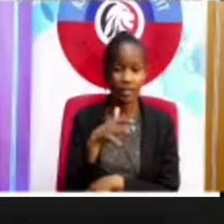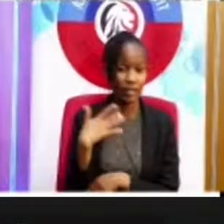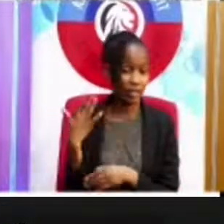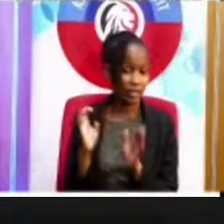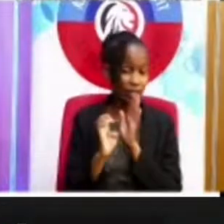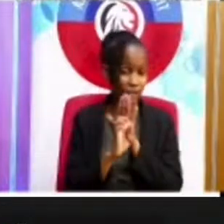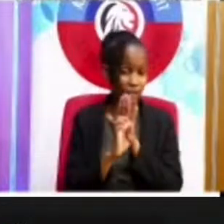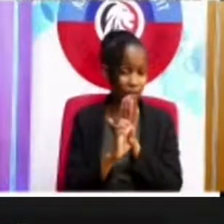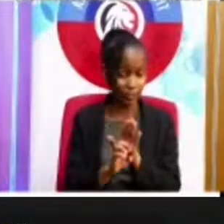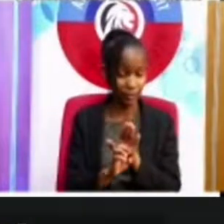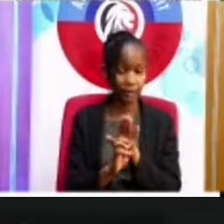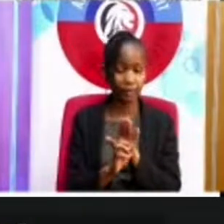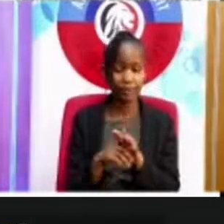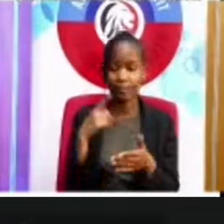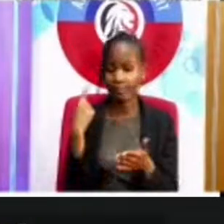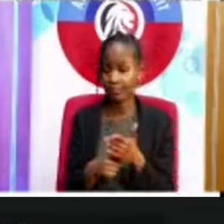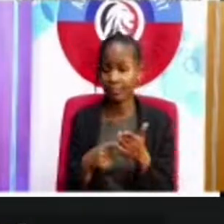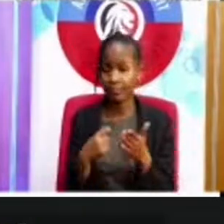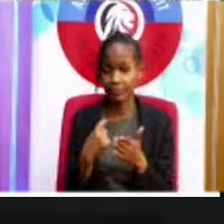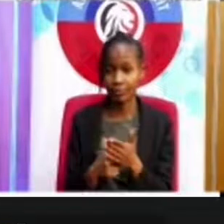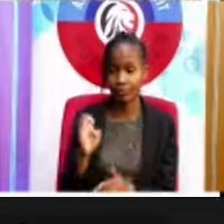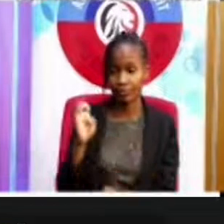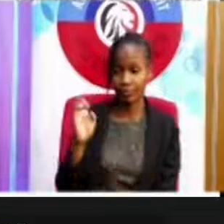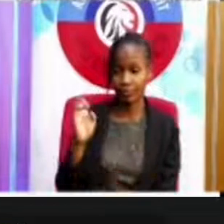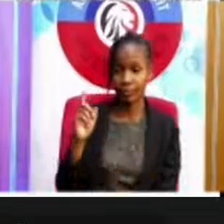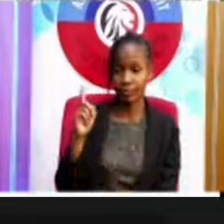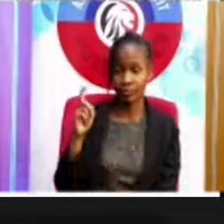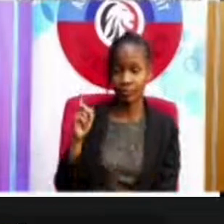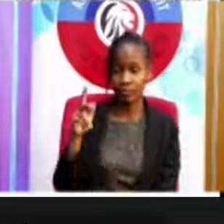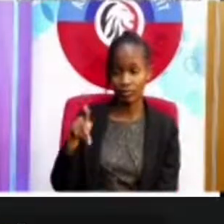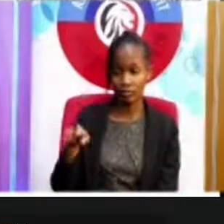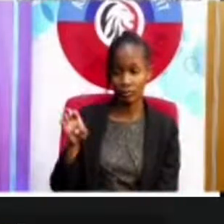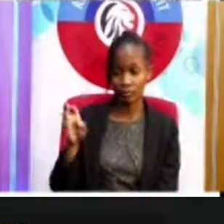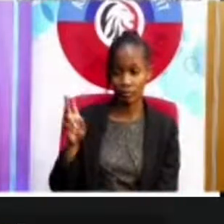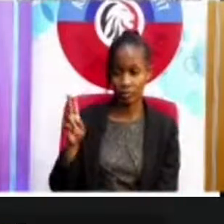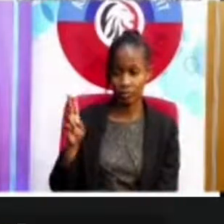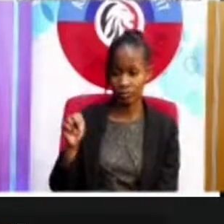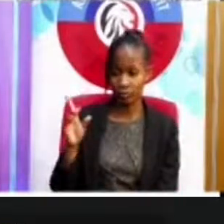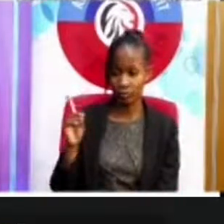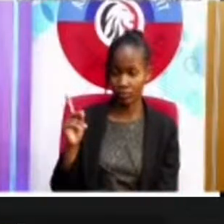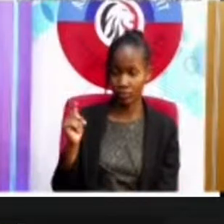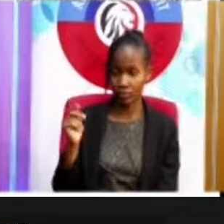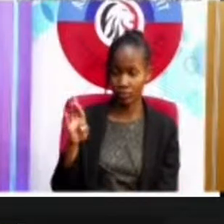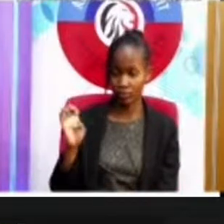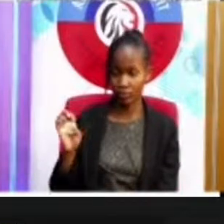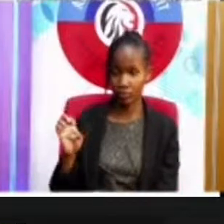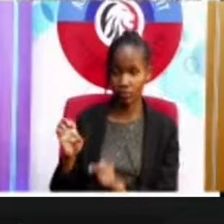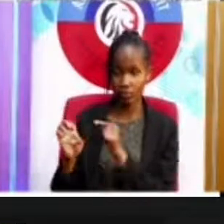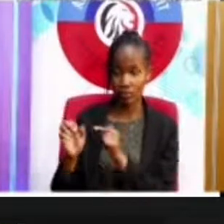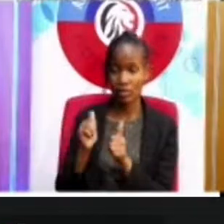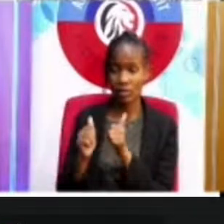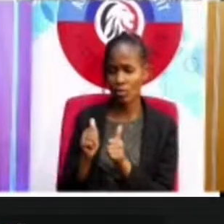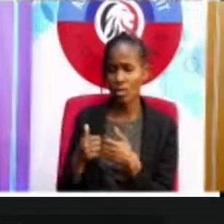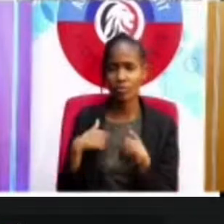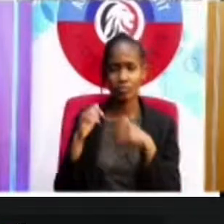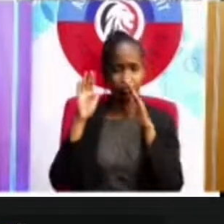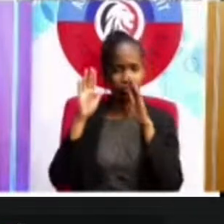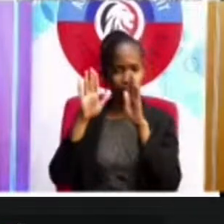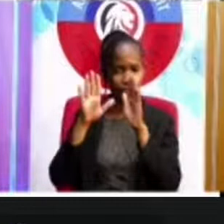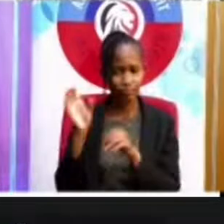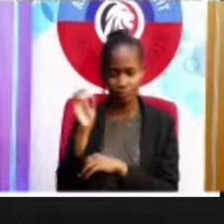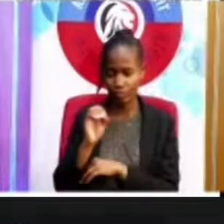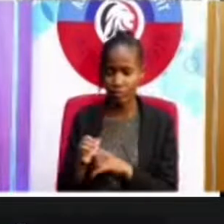tax expenditures, which actually eat a significant percentage of the GDP. Yet these are things we need to